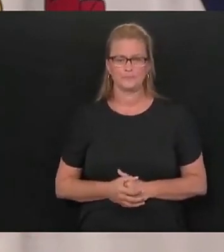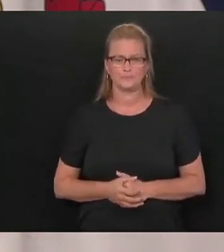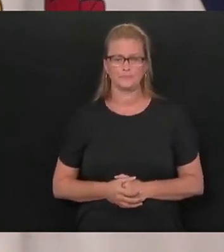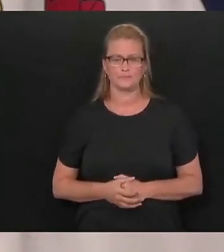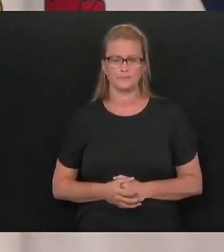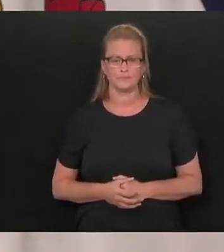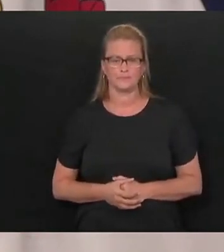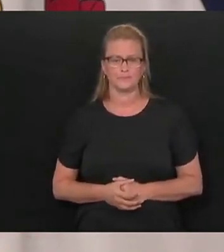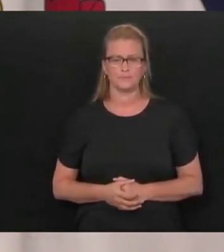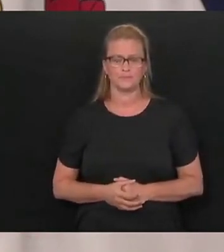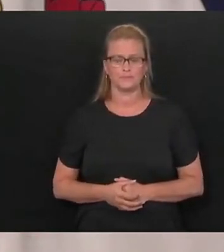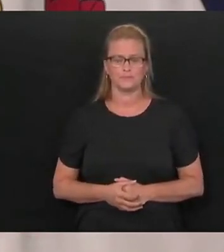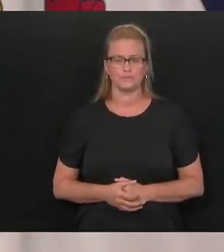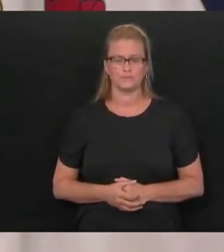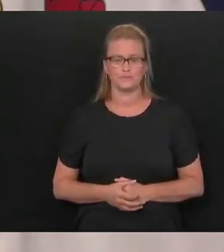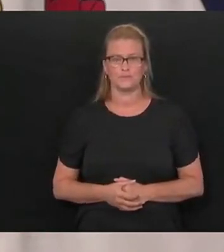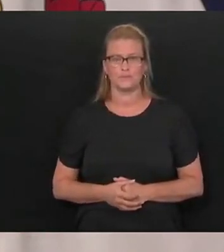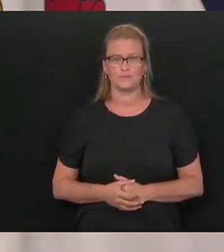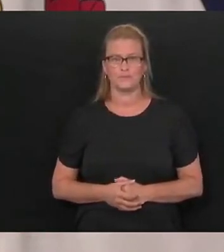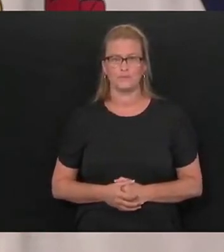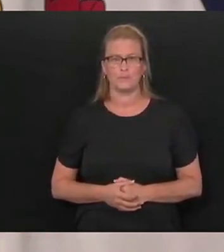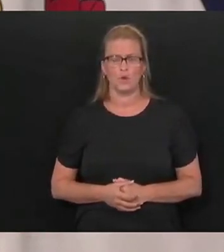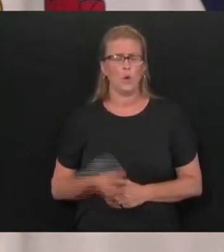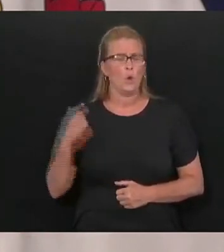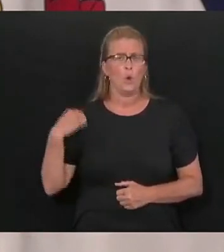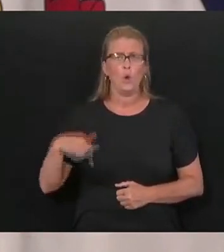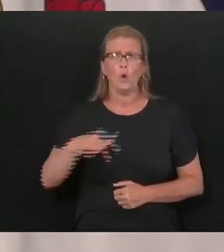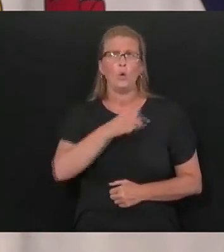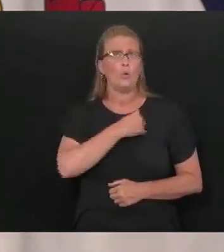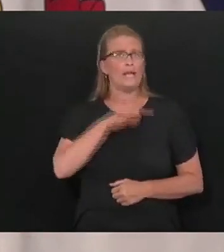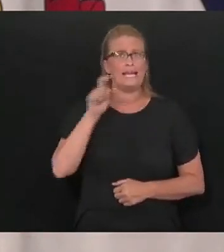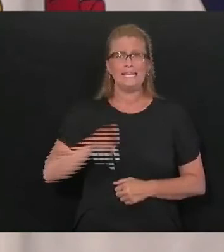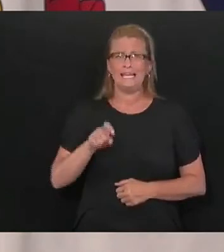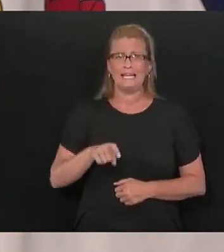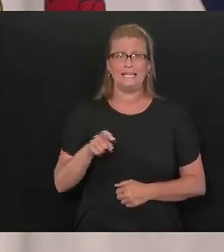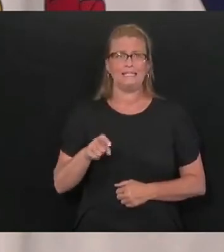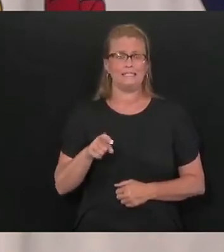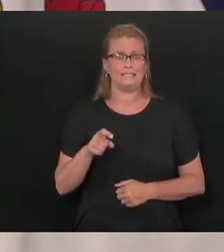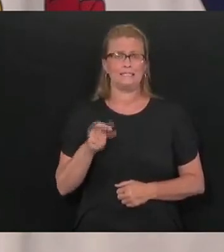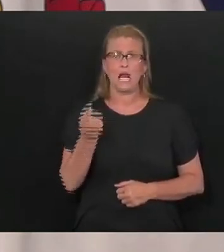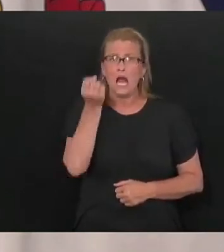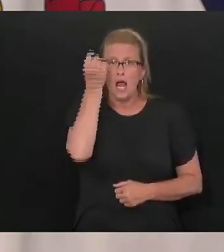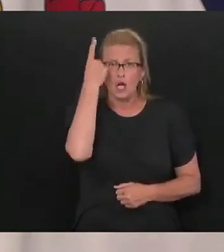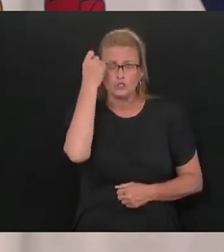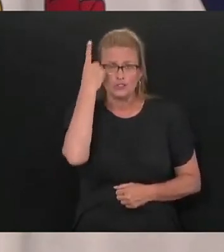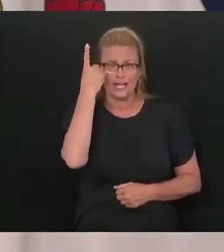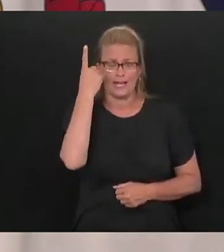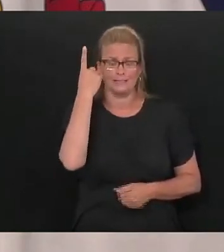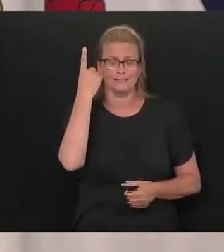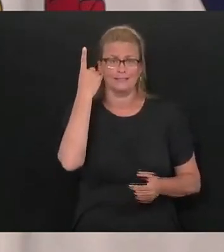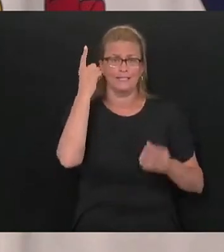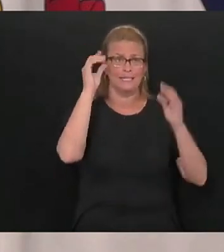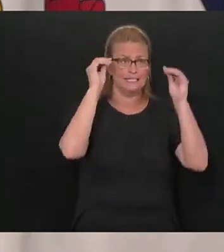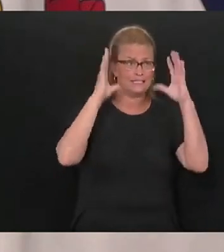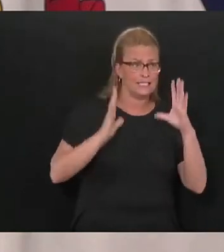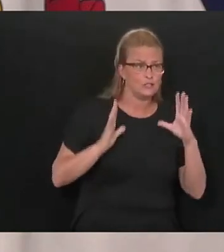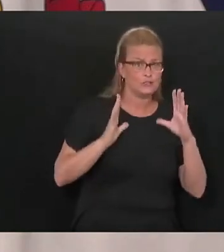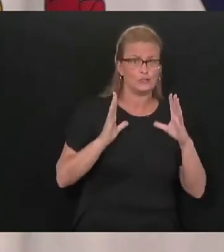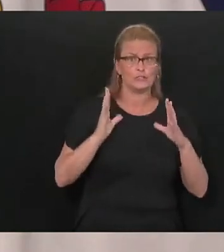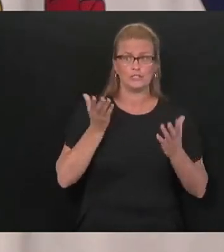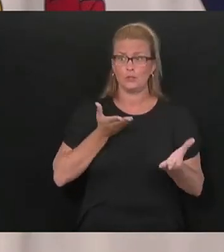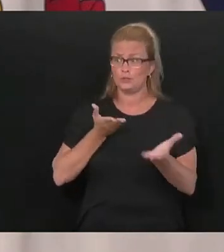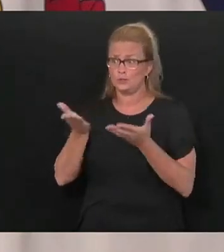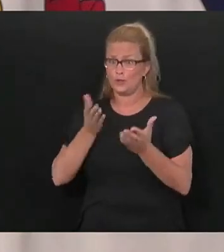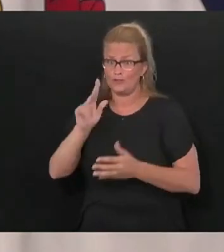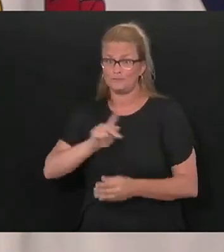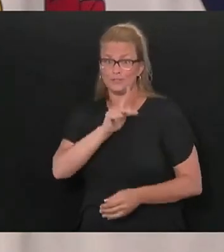We have to be considerate of our teachers. We have got to be considerate of our service personnel.